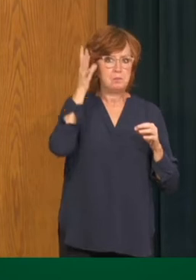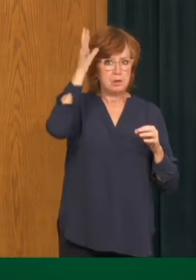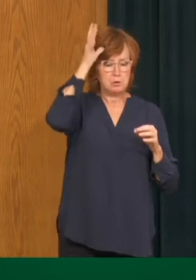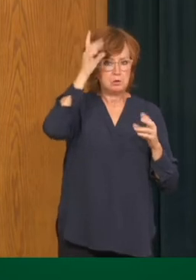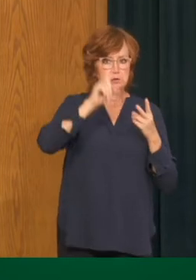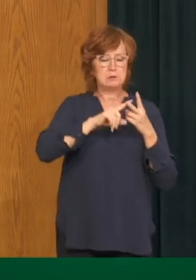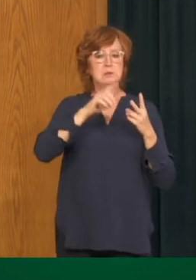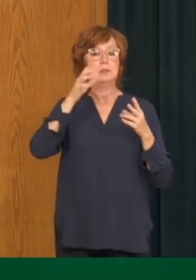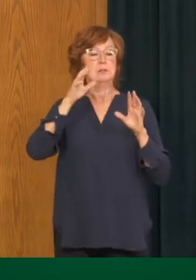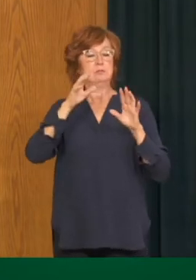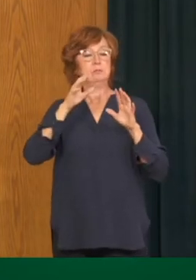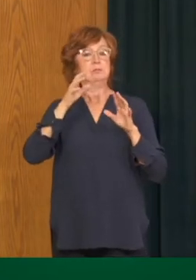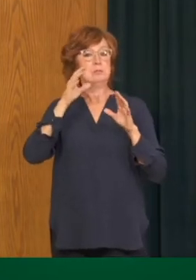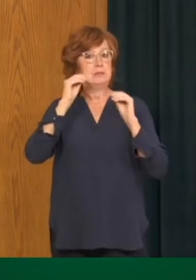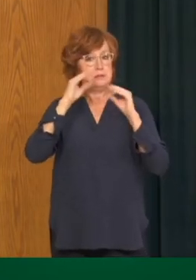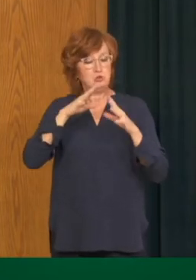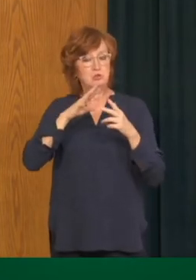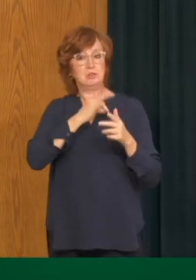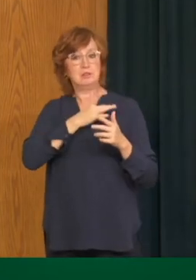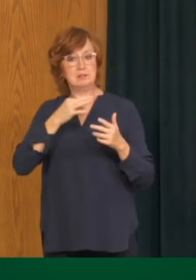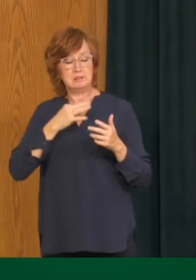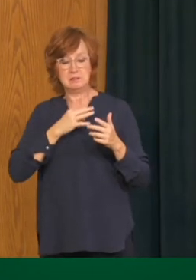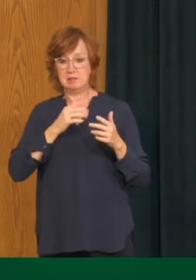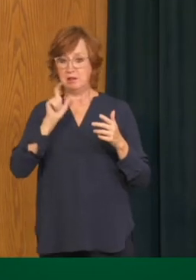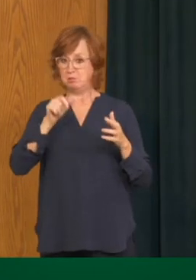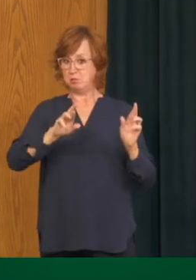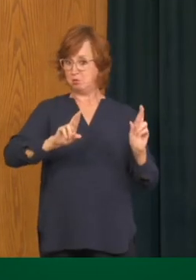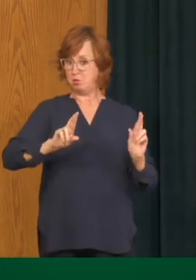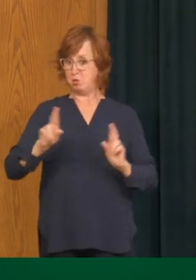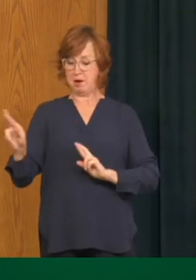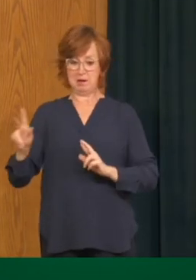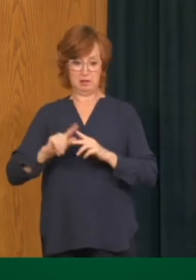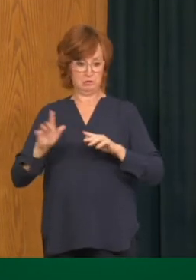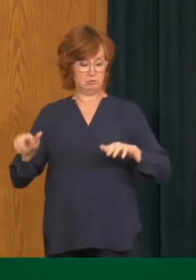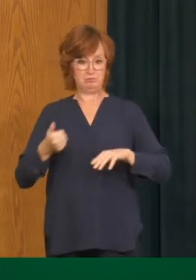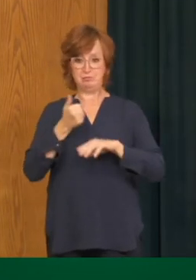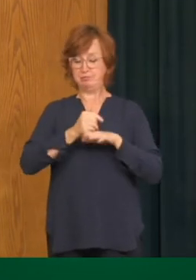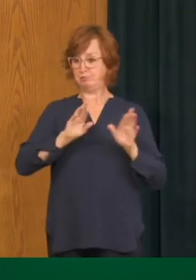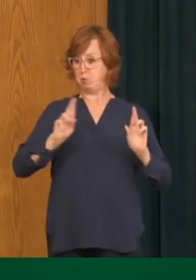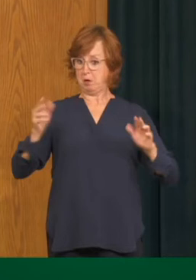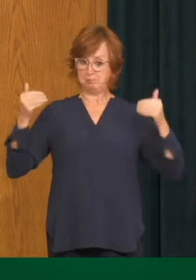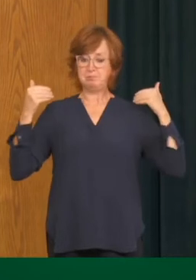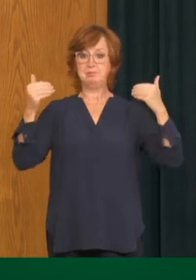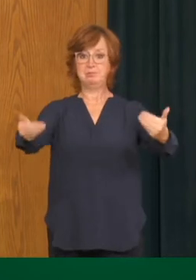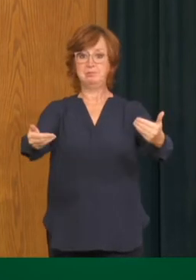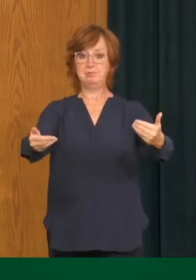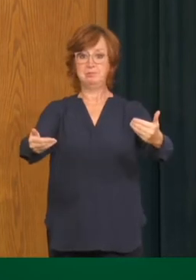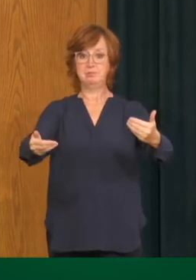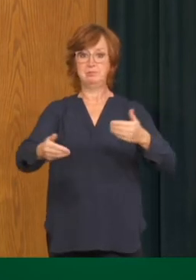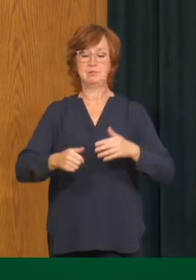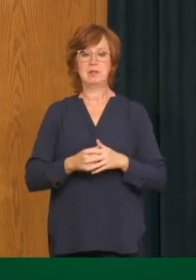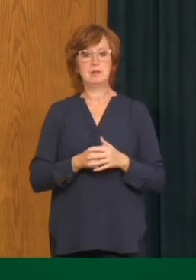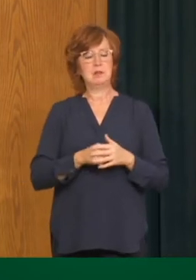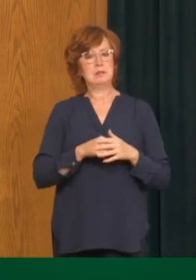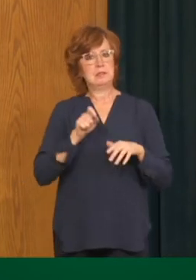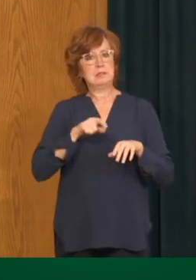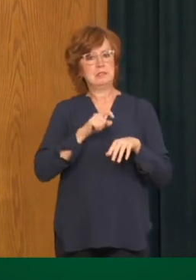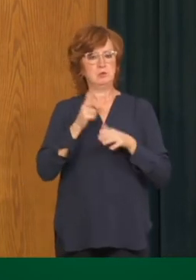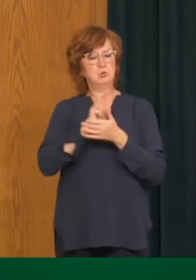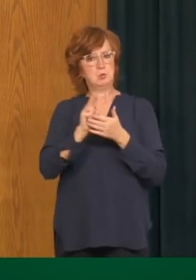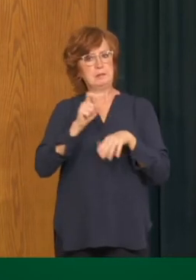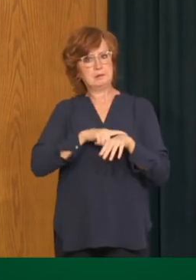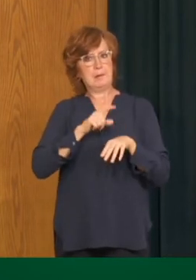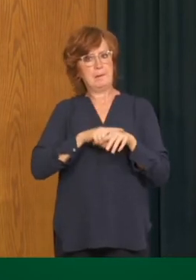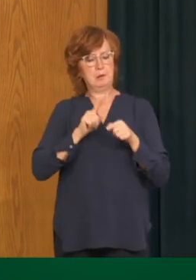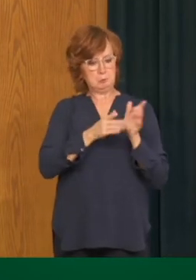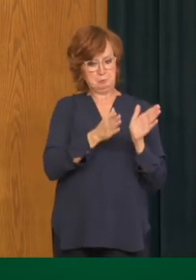action, and to make sure that they are ready when our kids, return to school. And for that reason, we are pushing back the